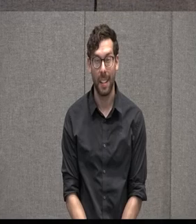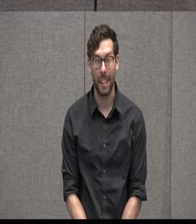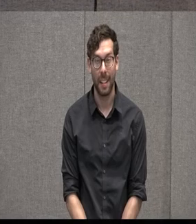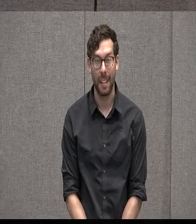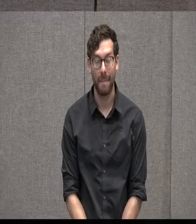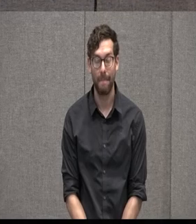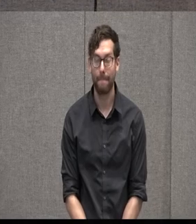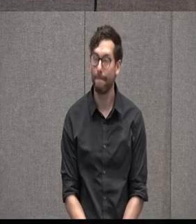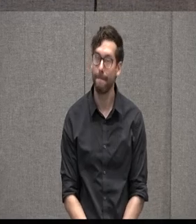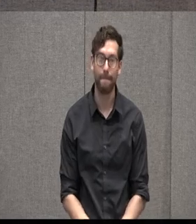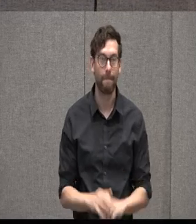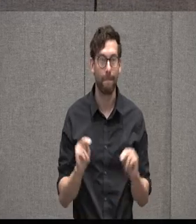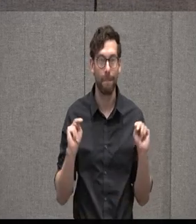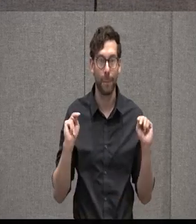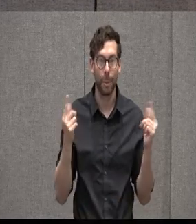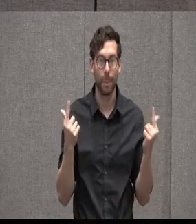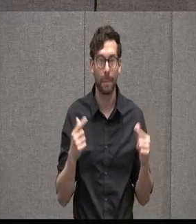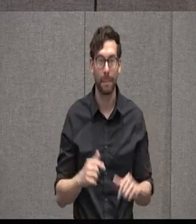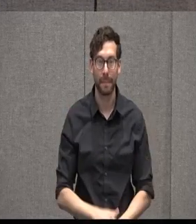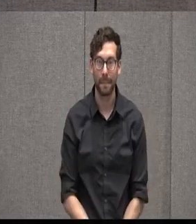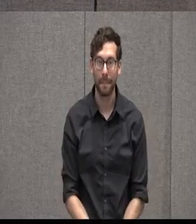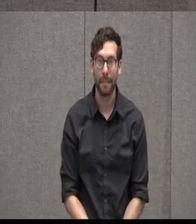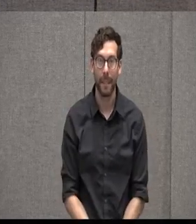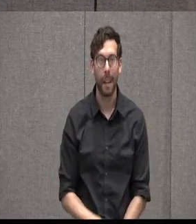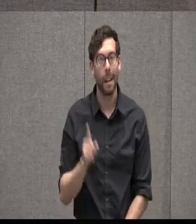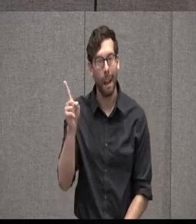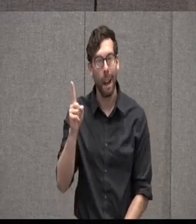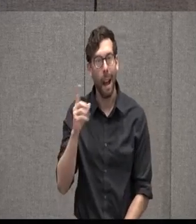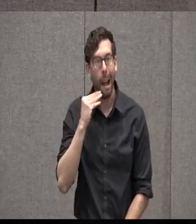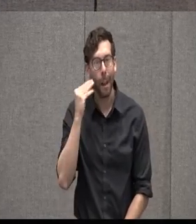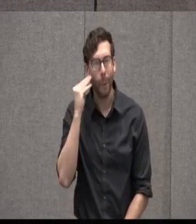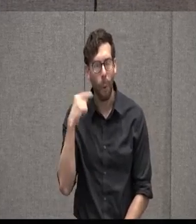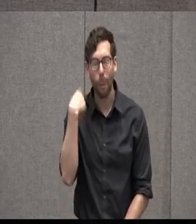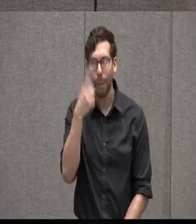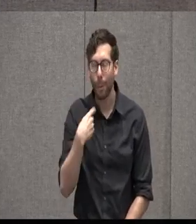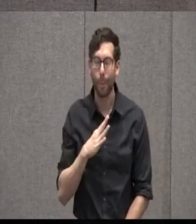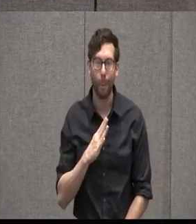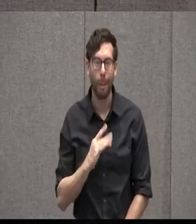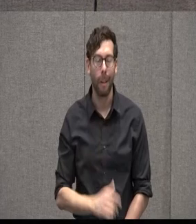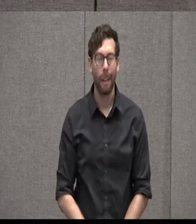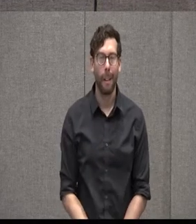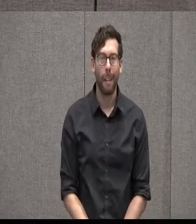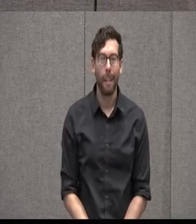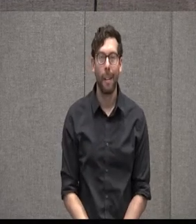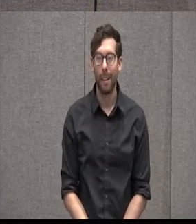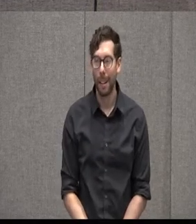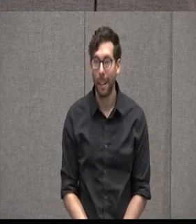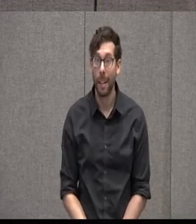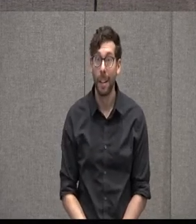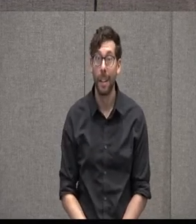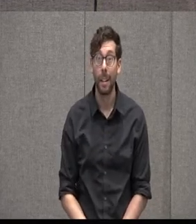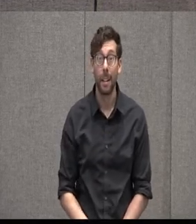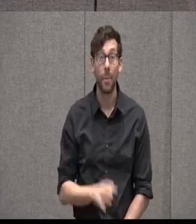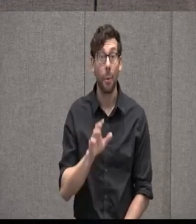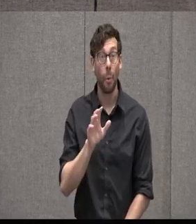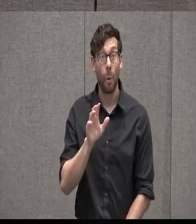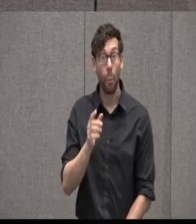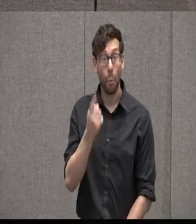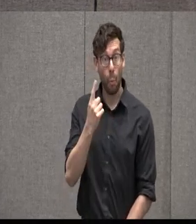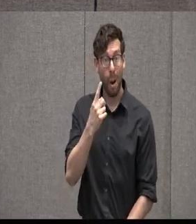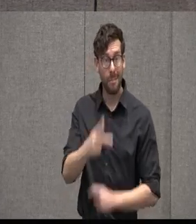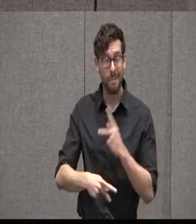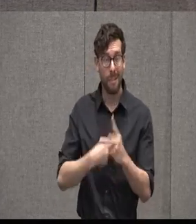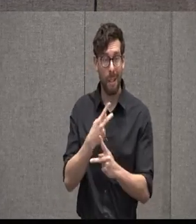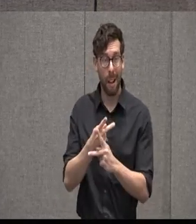Oh, it's not working on here. It's very cool at my house. So this is one form of a force that we